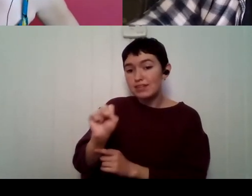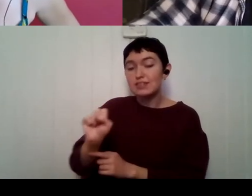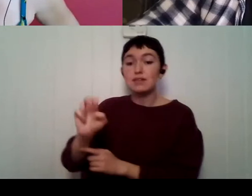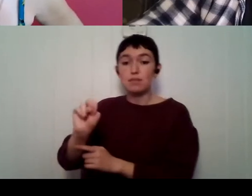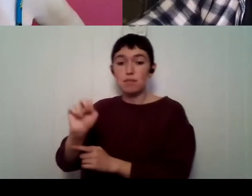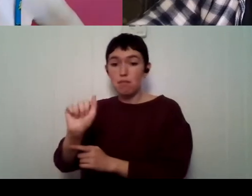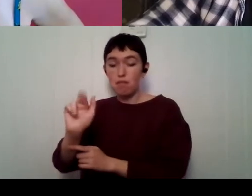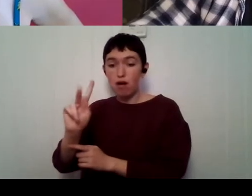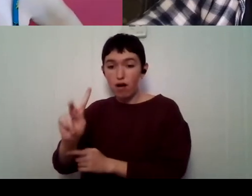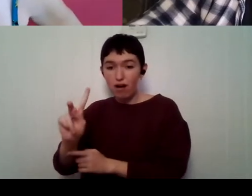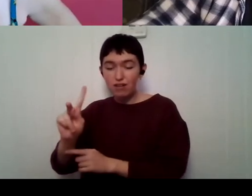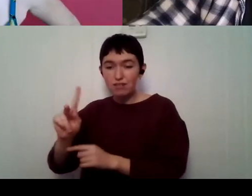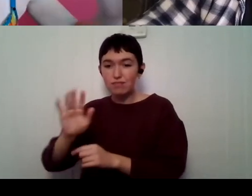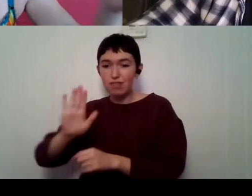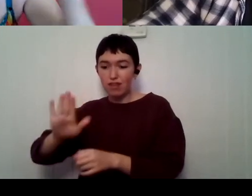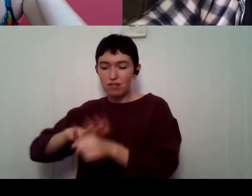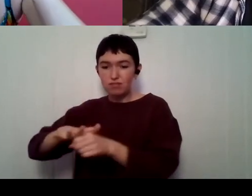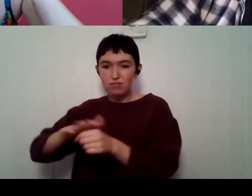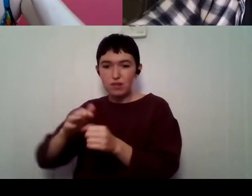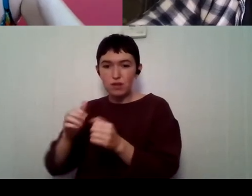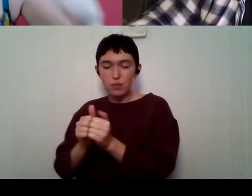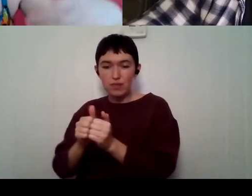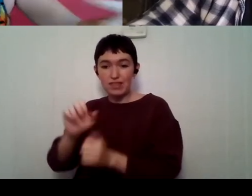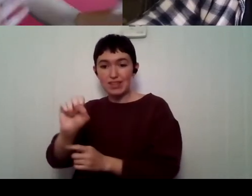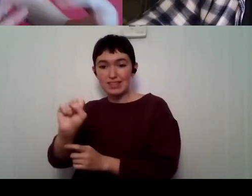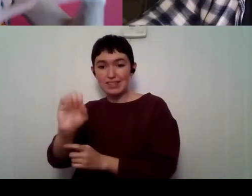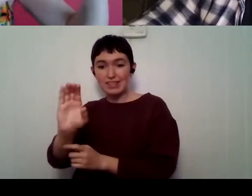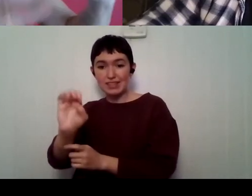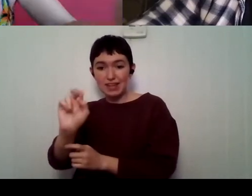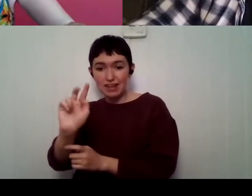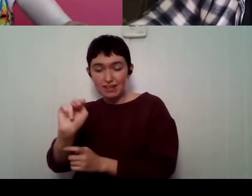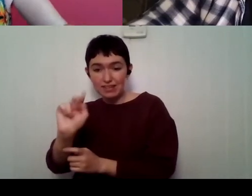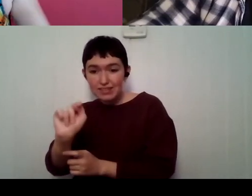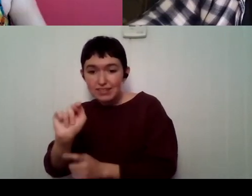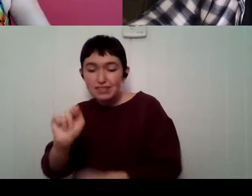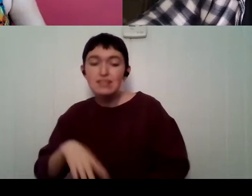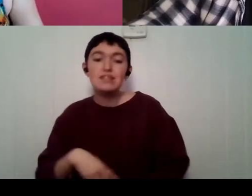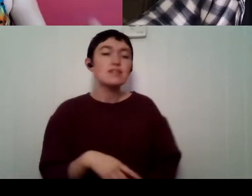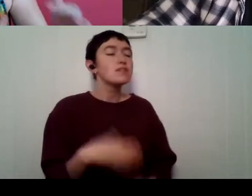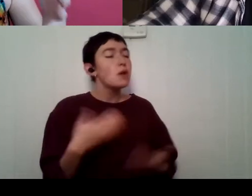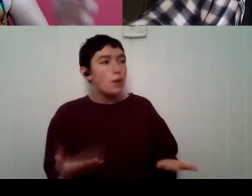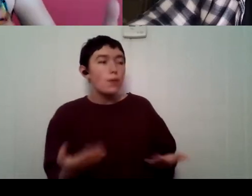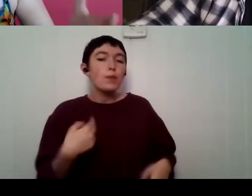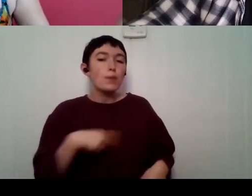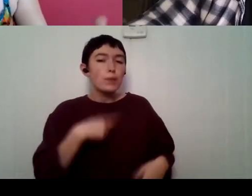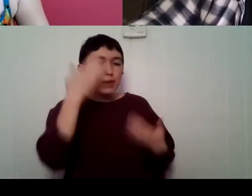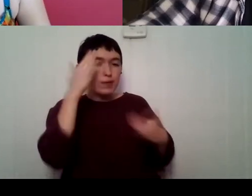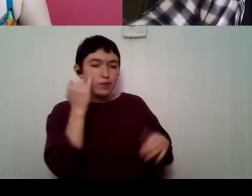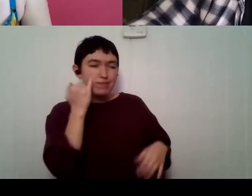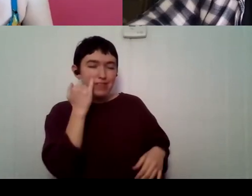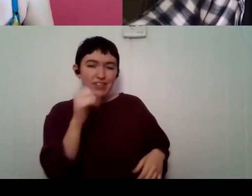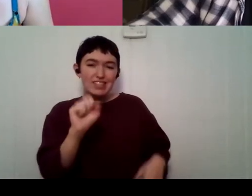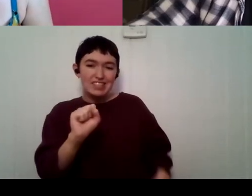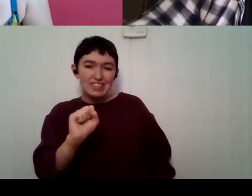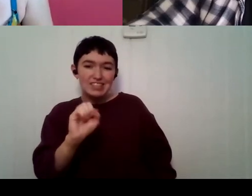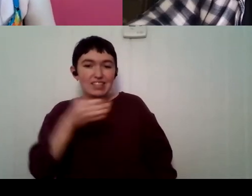in fact, the spider monkey that I study, it's not necessarily, we don't know if it's actually scent marking per se. It could possibly,